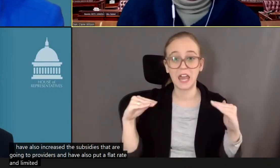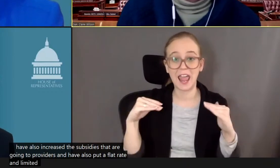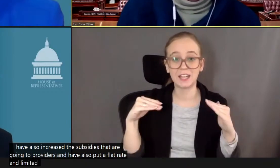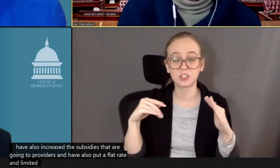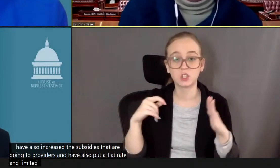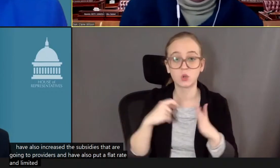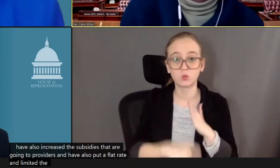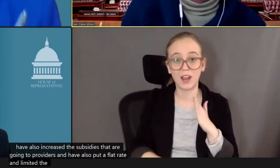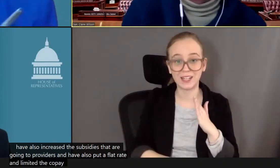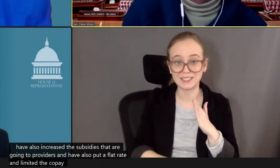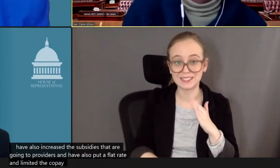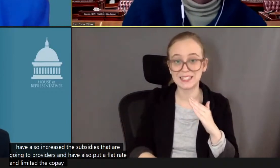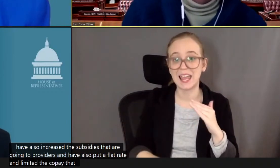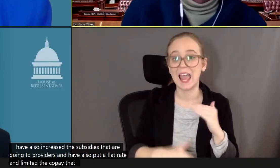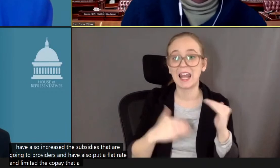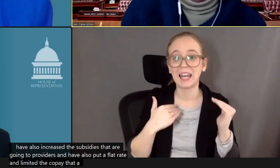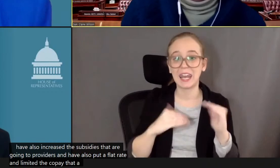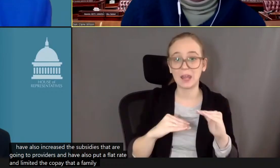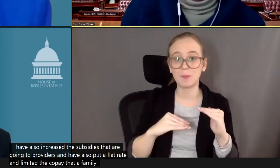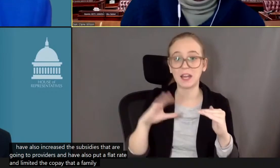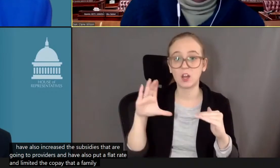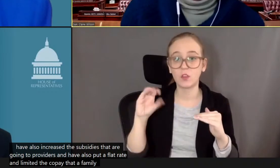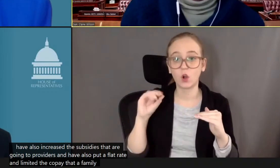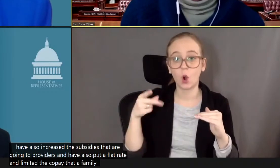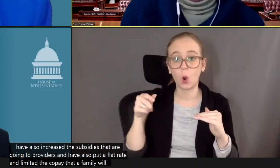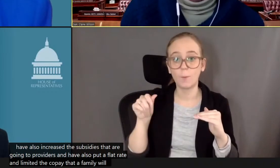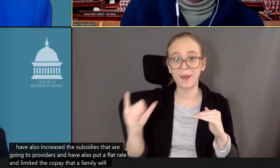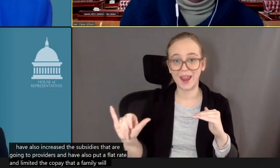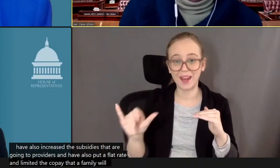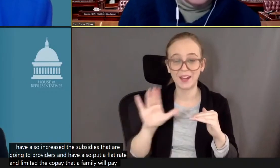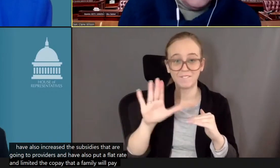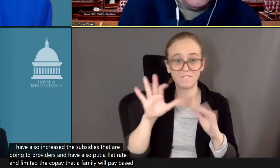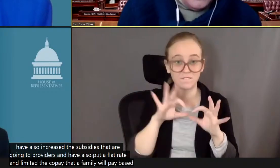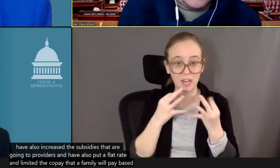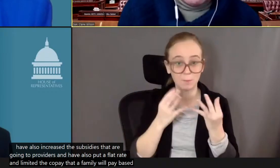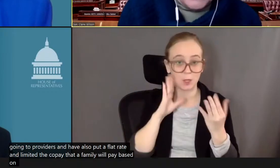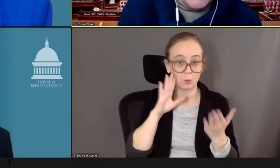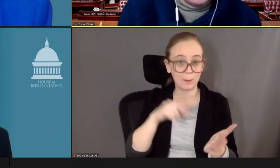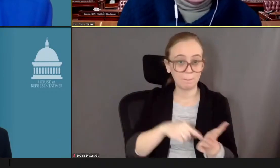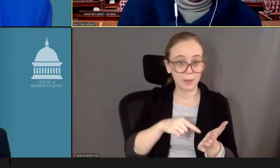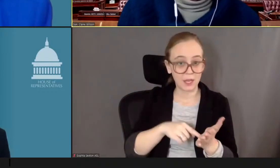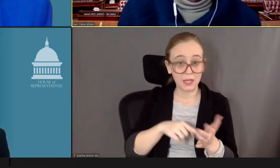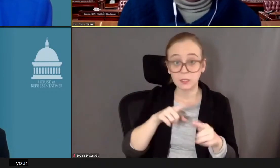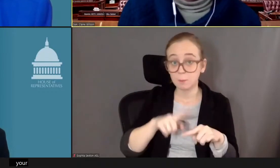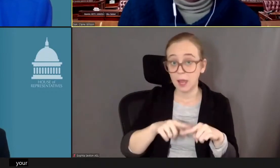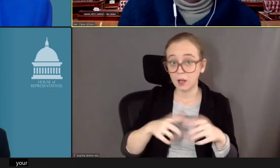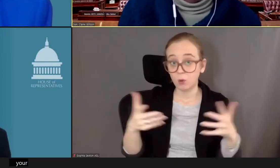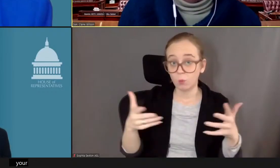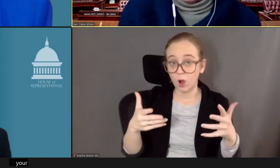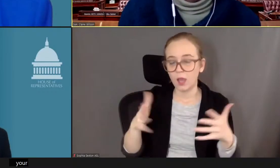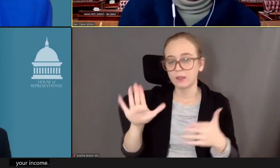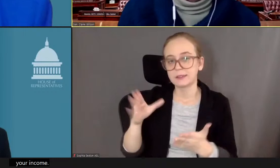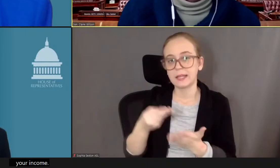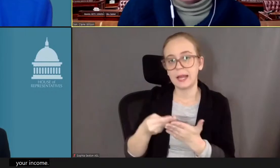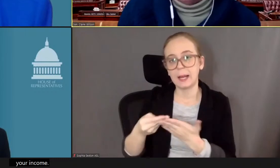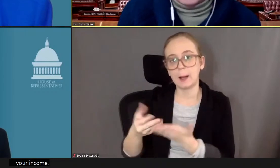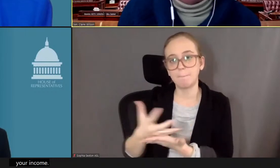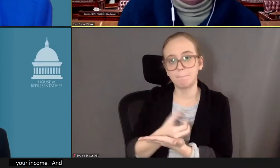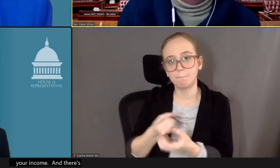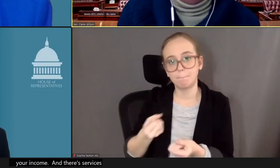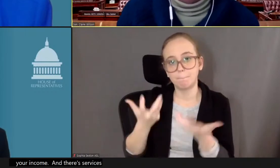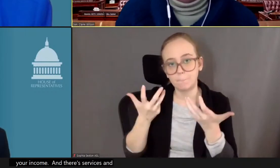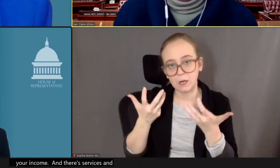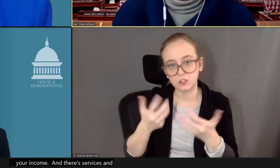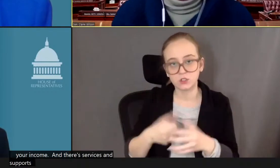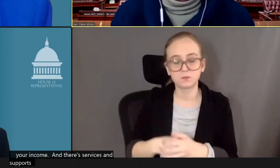that a family will pay based on your income. And there's services and supports inside